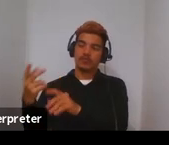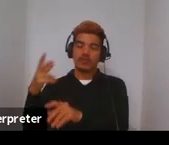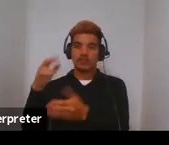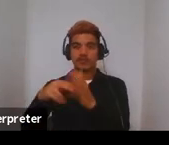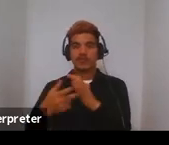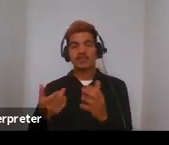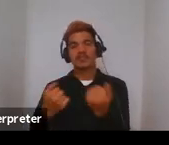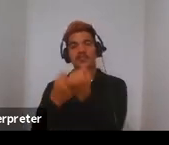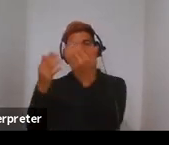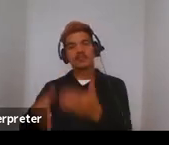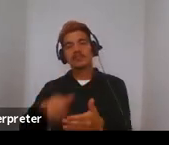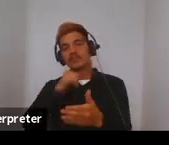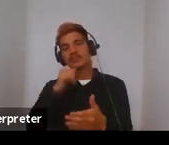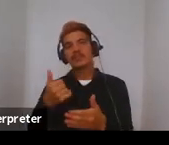not